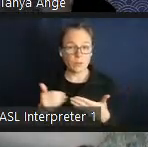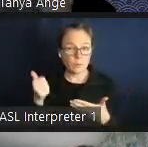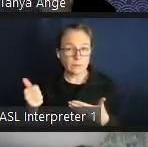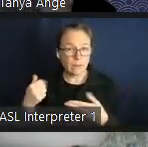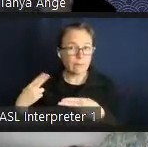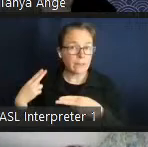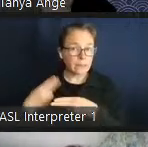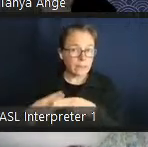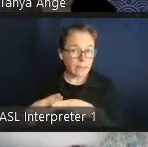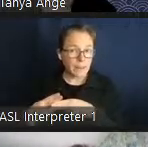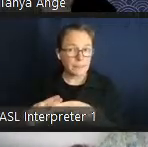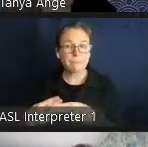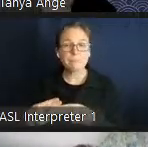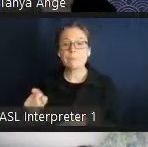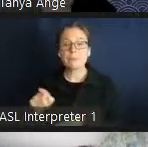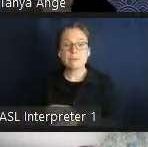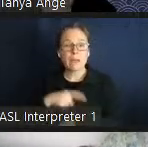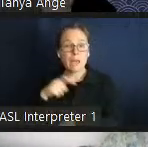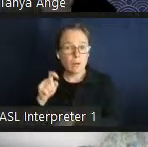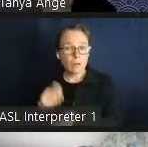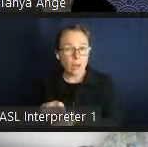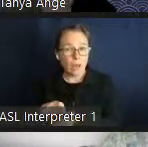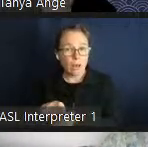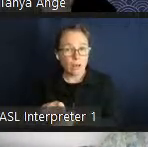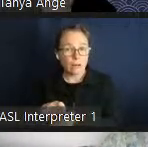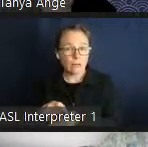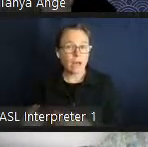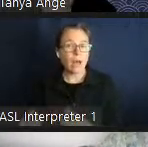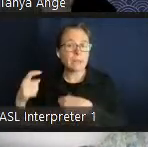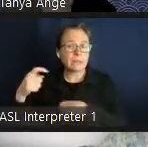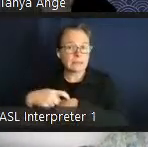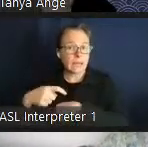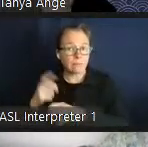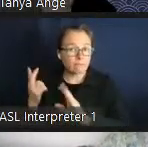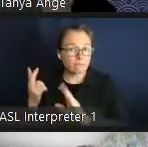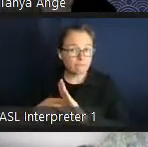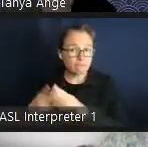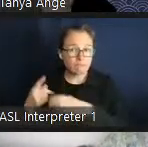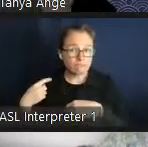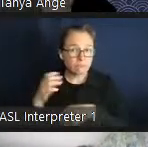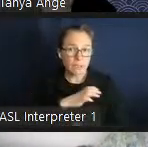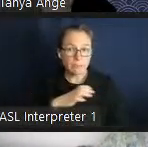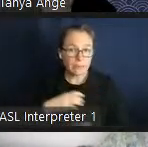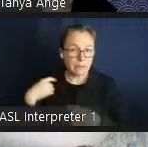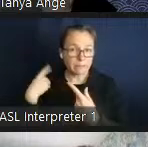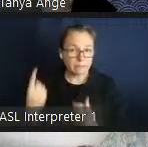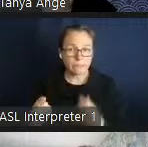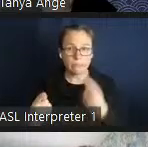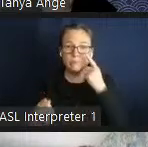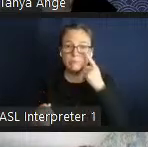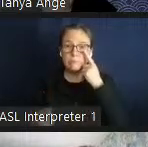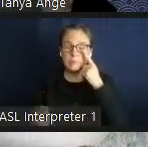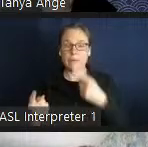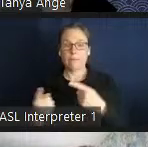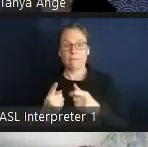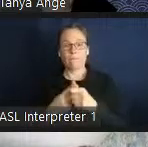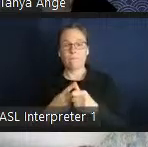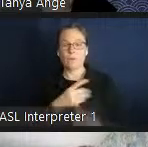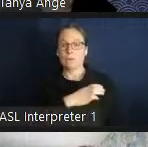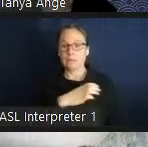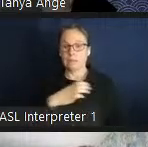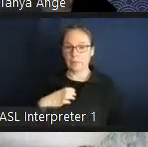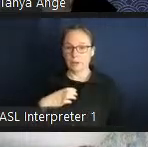time that you have served on the committee. We'll start with our Board of Commissioners and our Chair